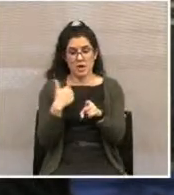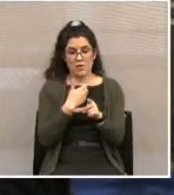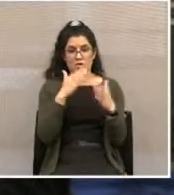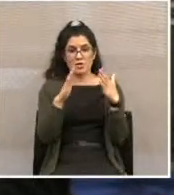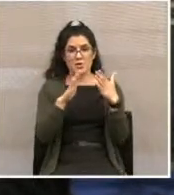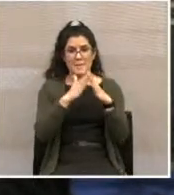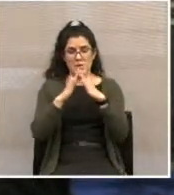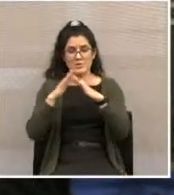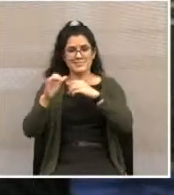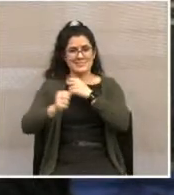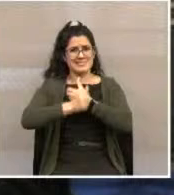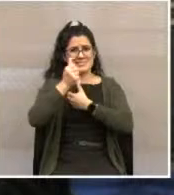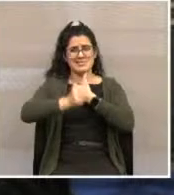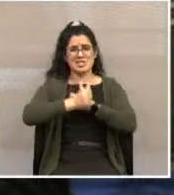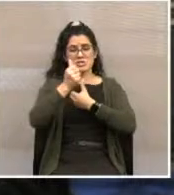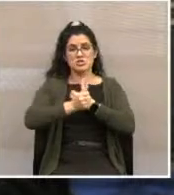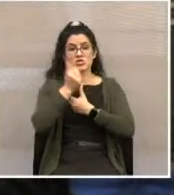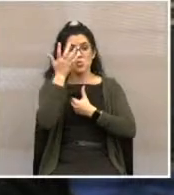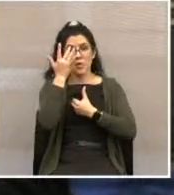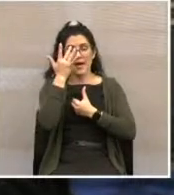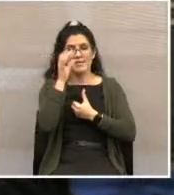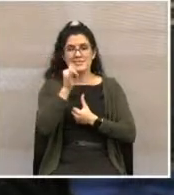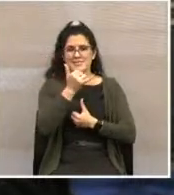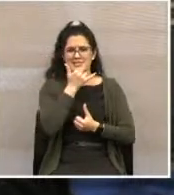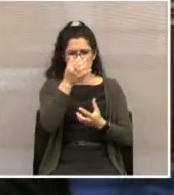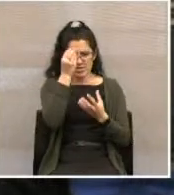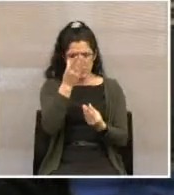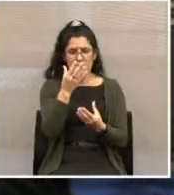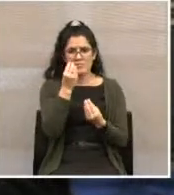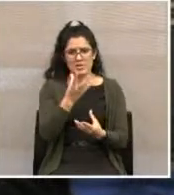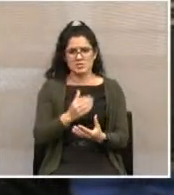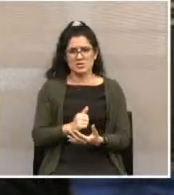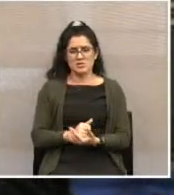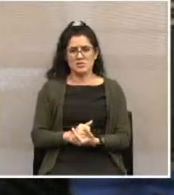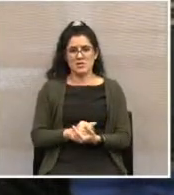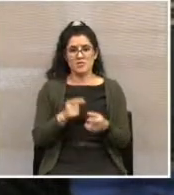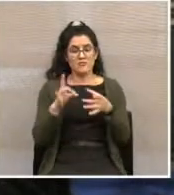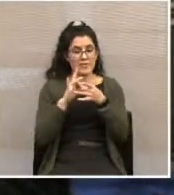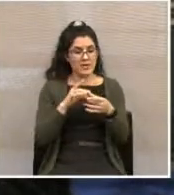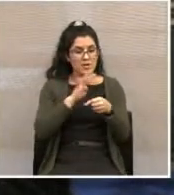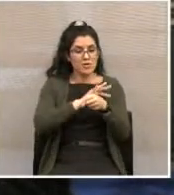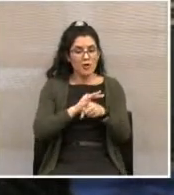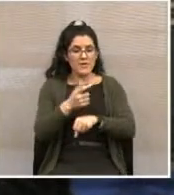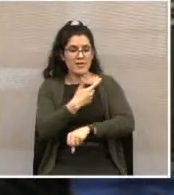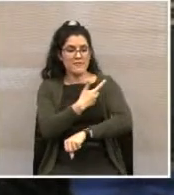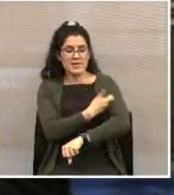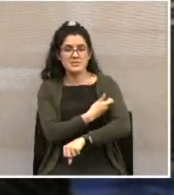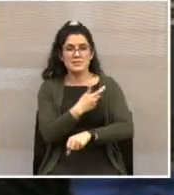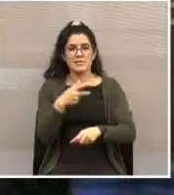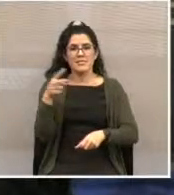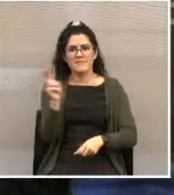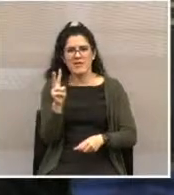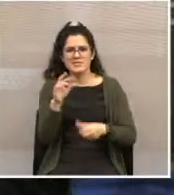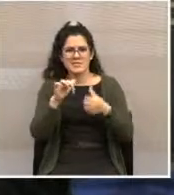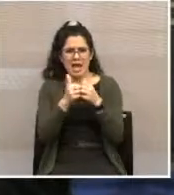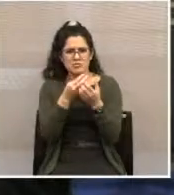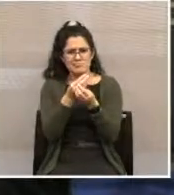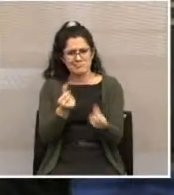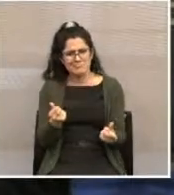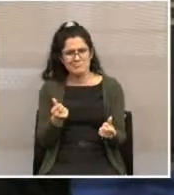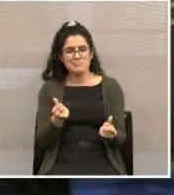in danger because of the spread of false news regarding COVID, the vaccines, the virus, and treatment. And